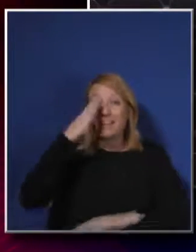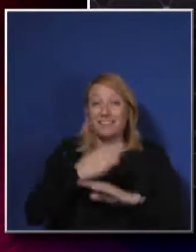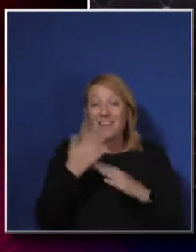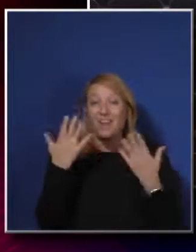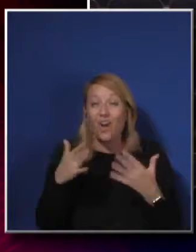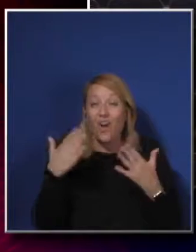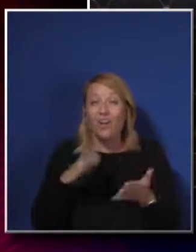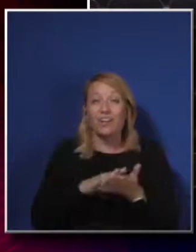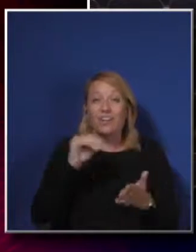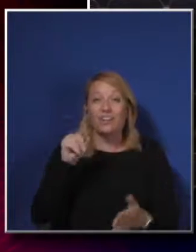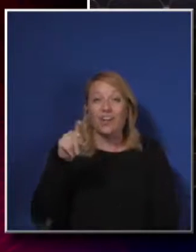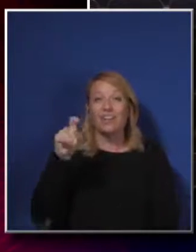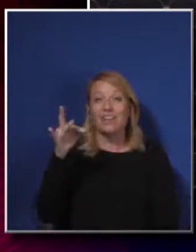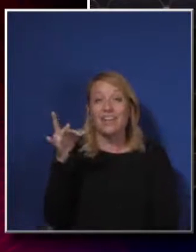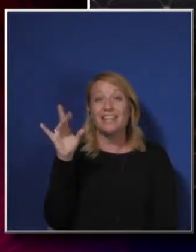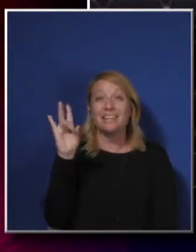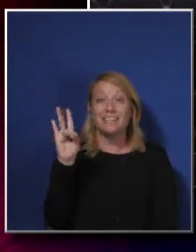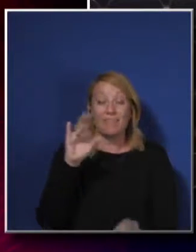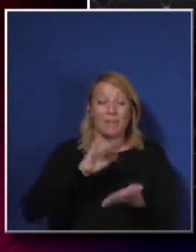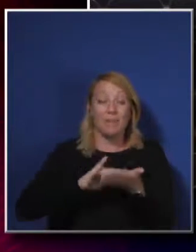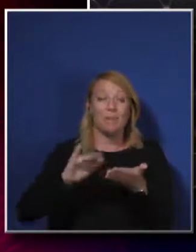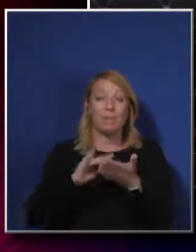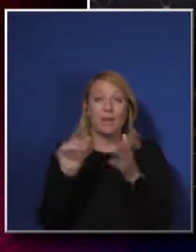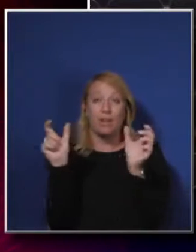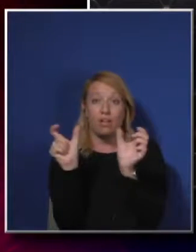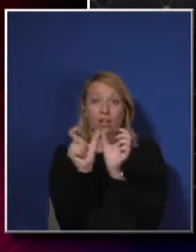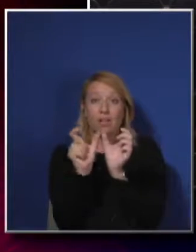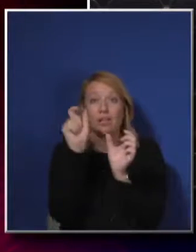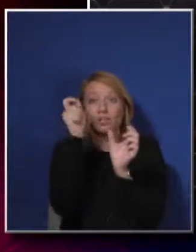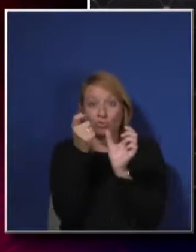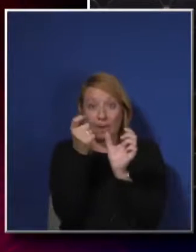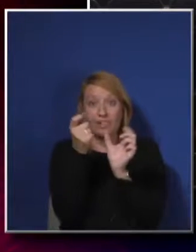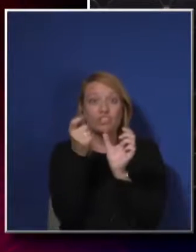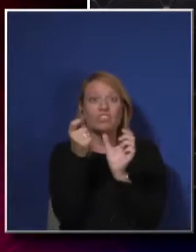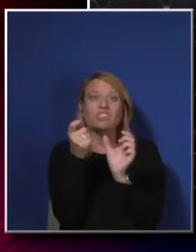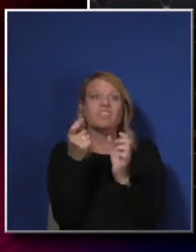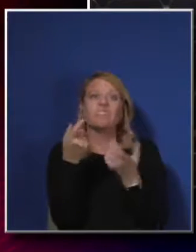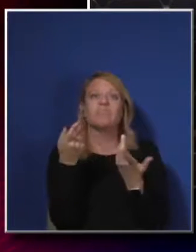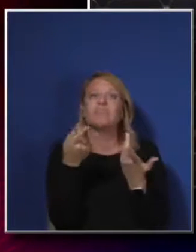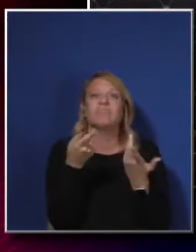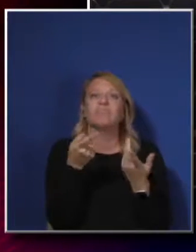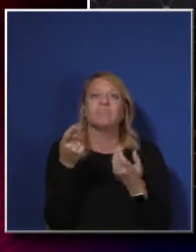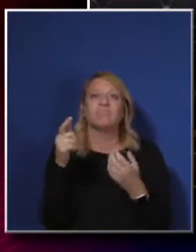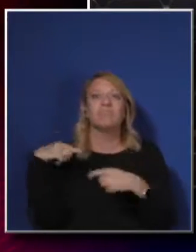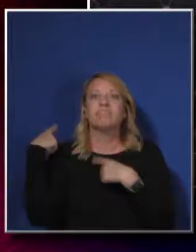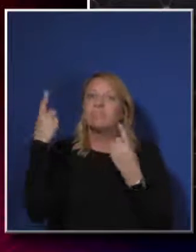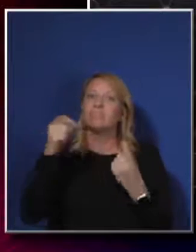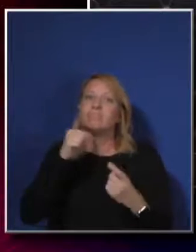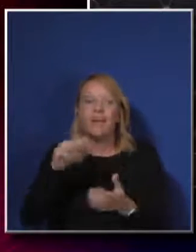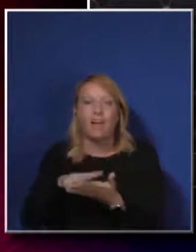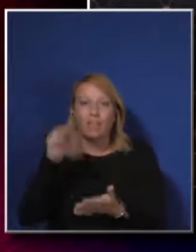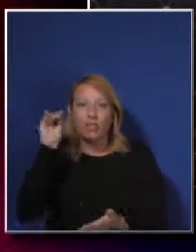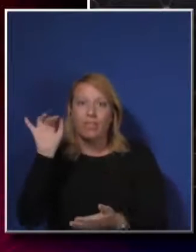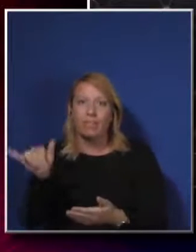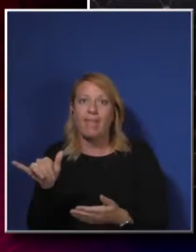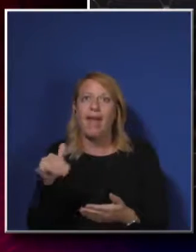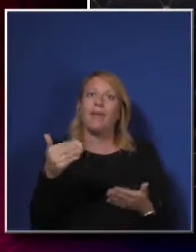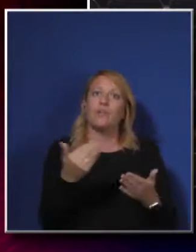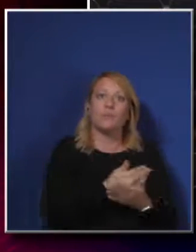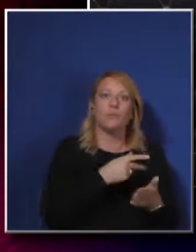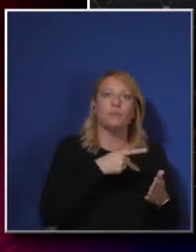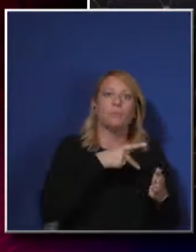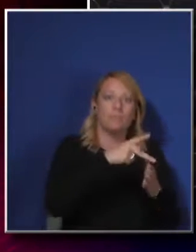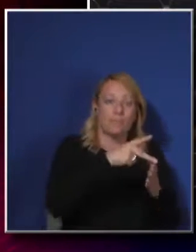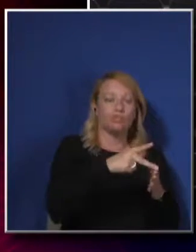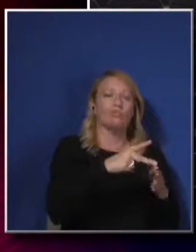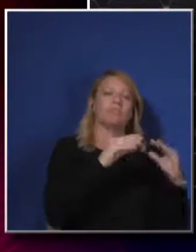cares for him and gives him the mentorship that only a visually impaired individual could give. I'm here tonight to help other families win too, and I